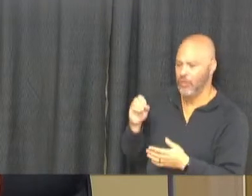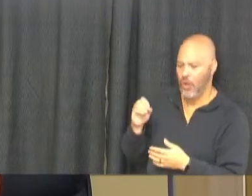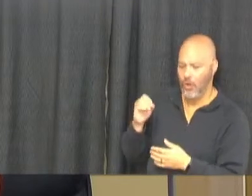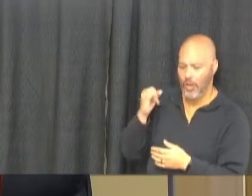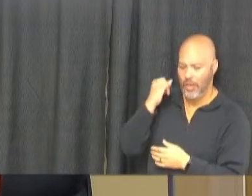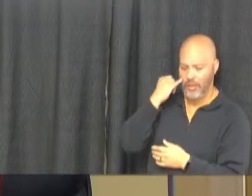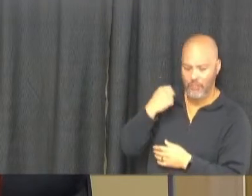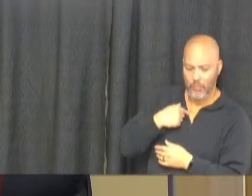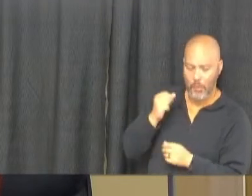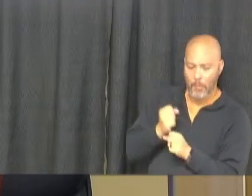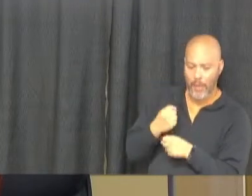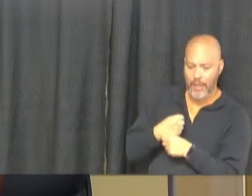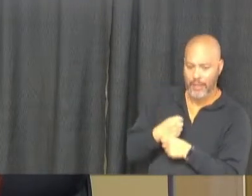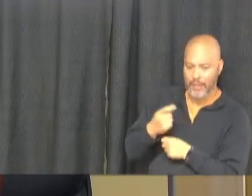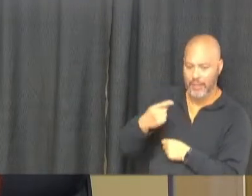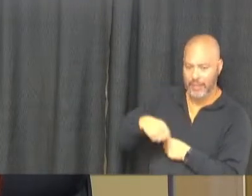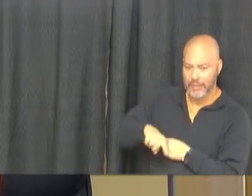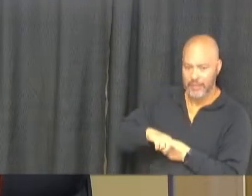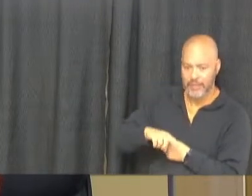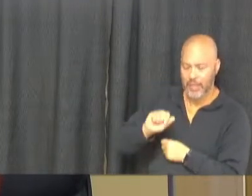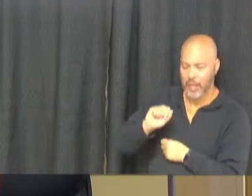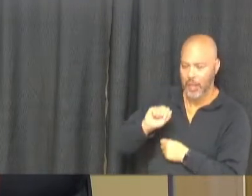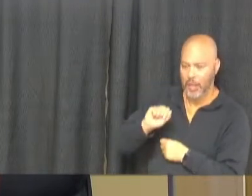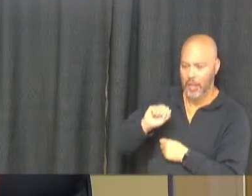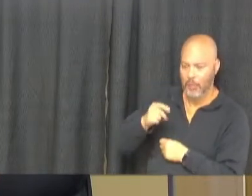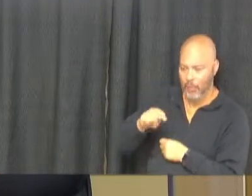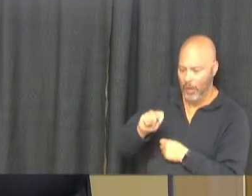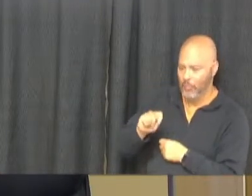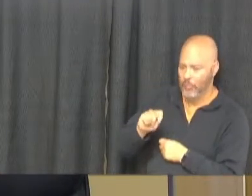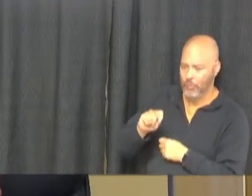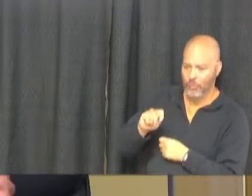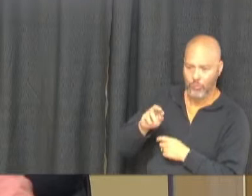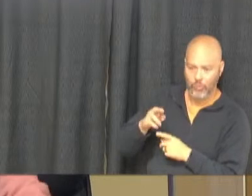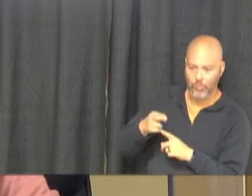if we're going to make these apartments rental,